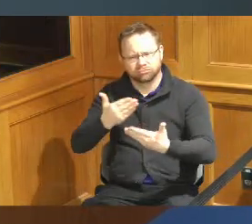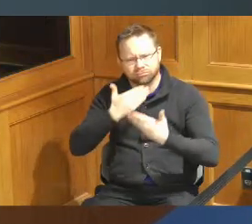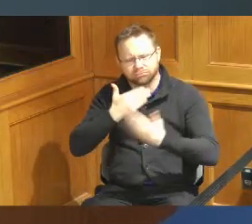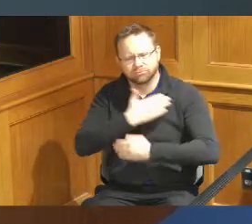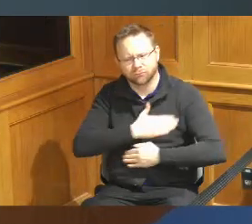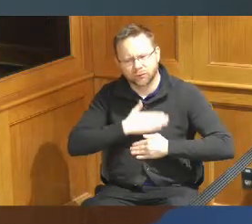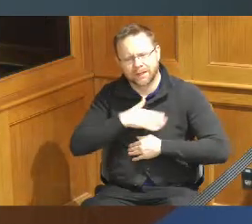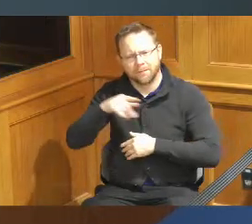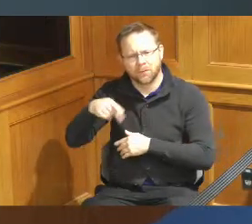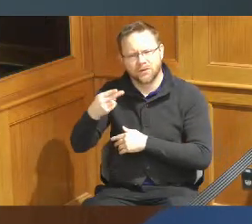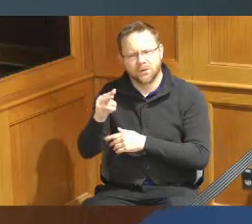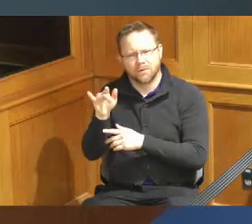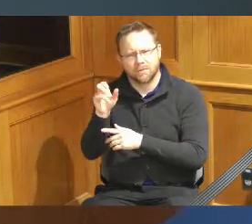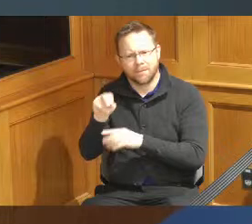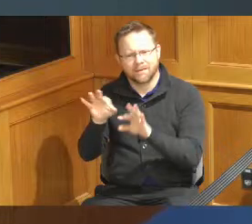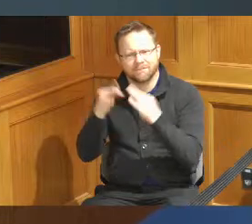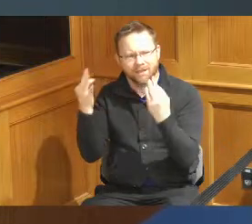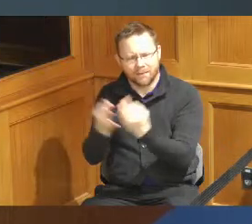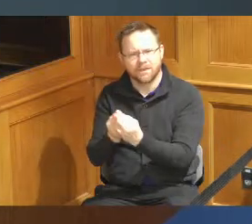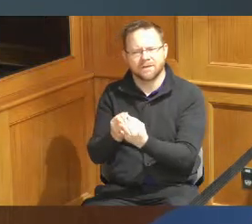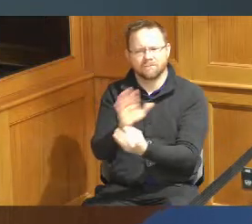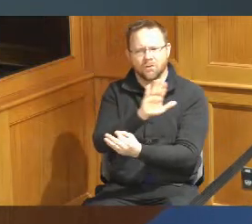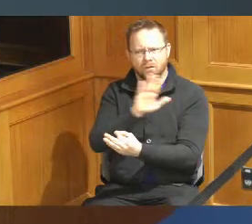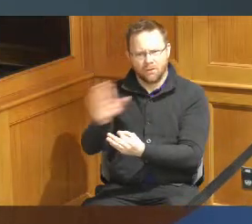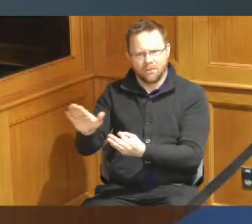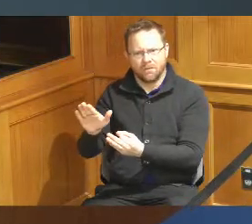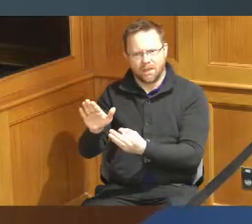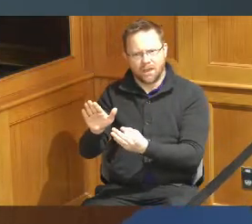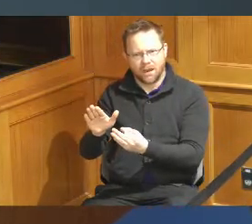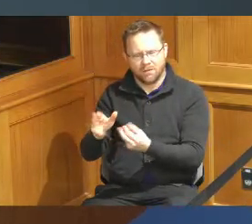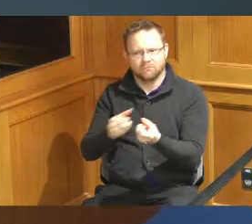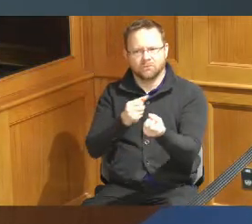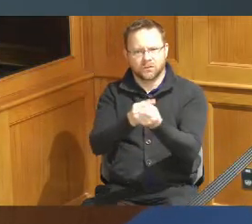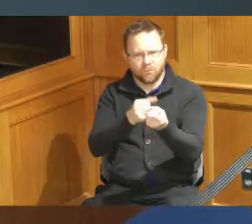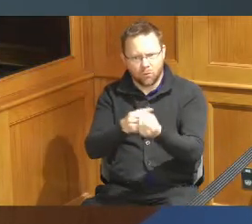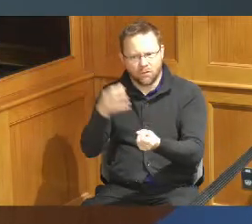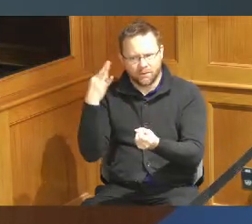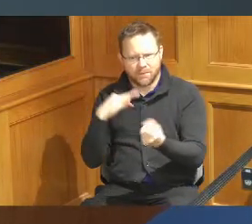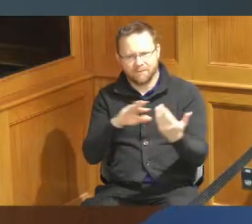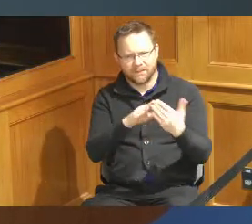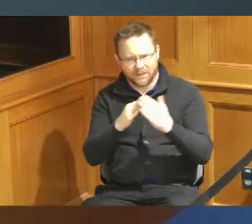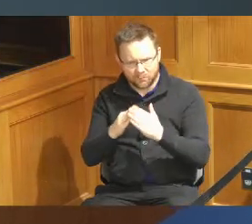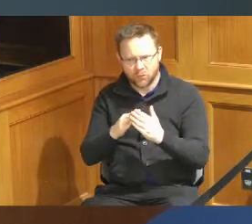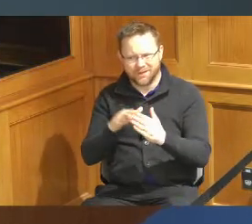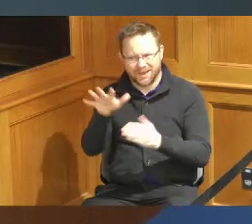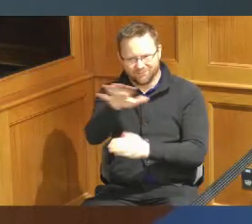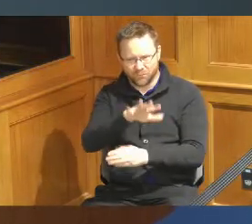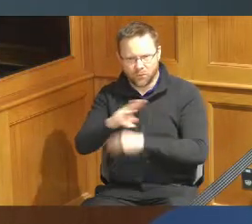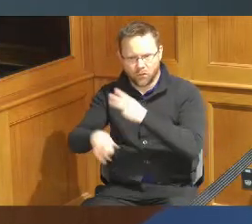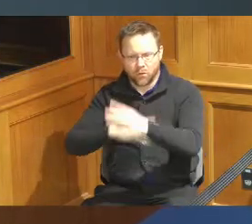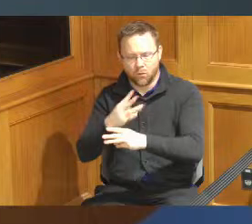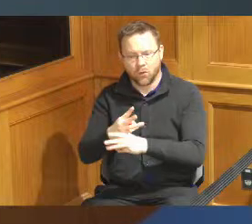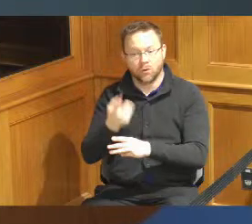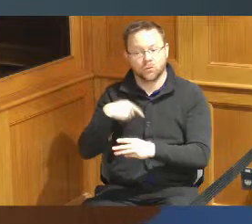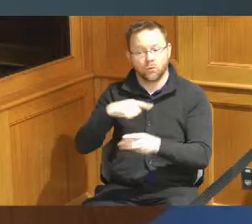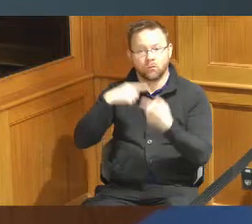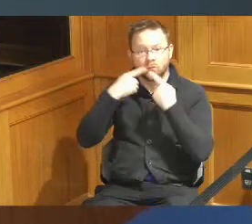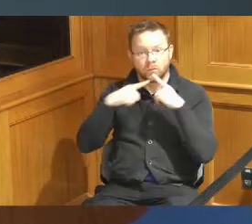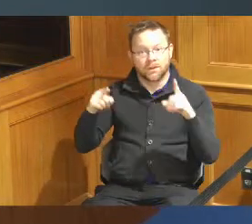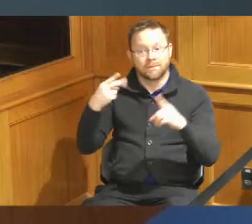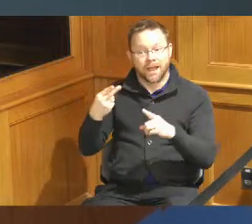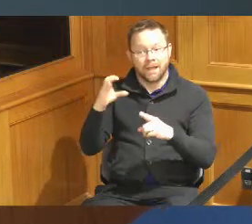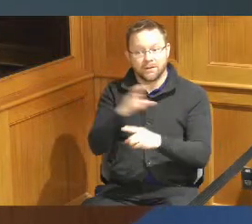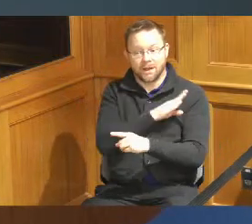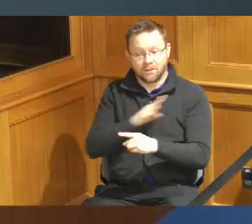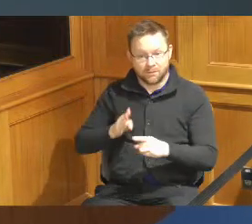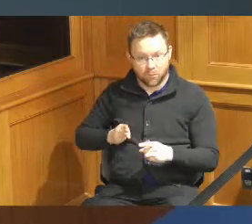Prince Hall Masonic family for their contributions to Hamilton County and across the world. Be it further proclaimed that the Hamilton County